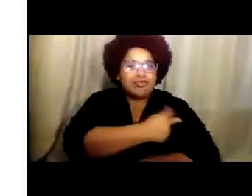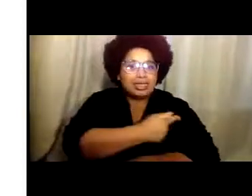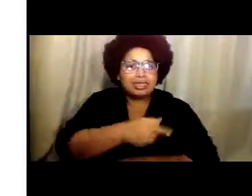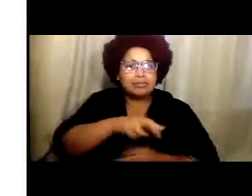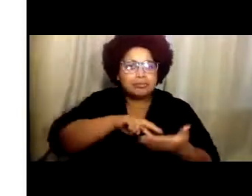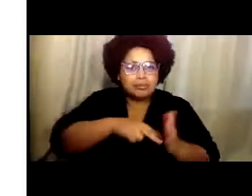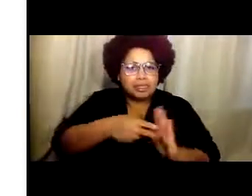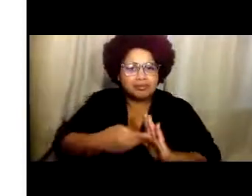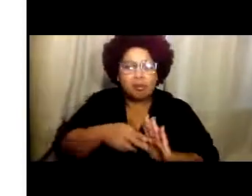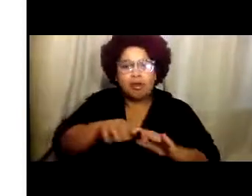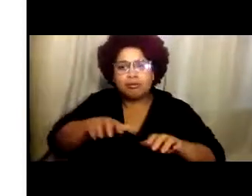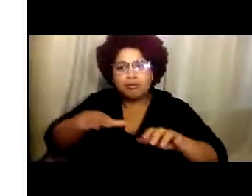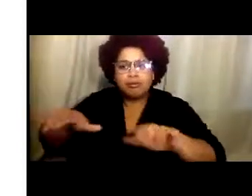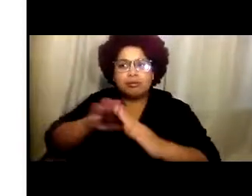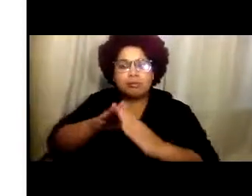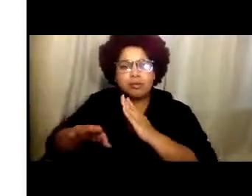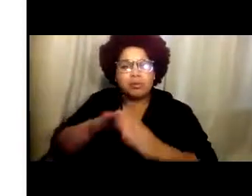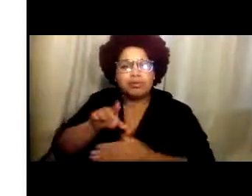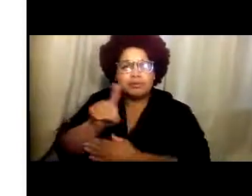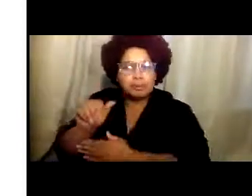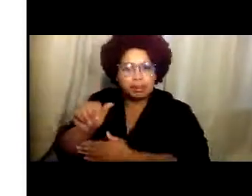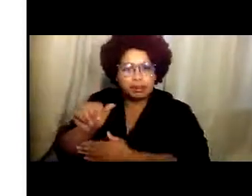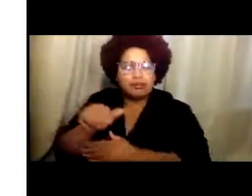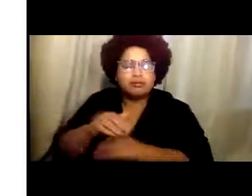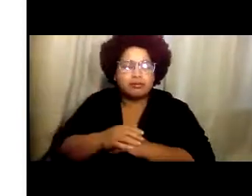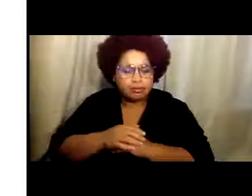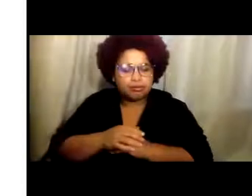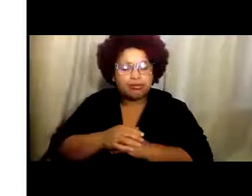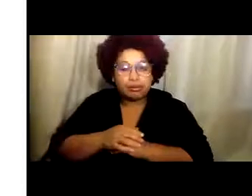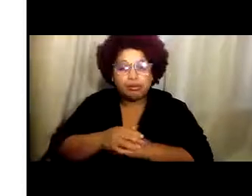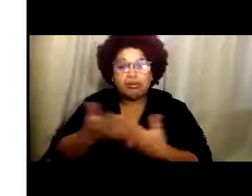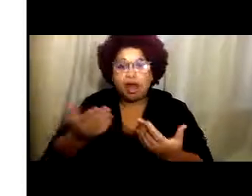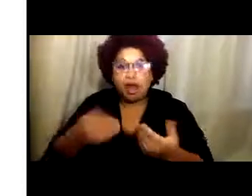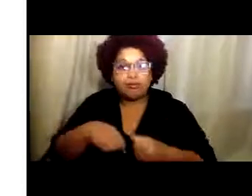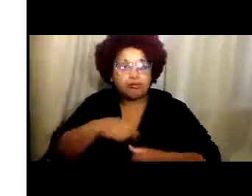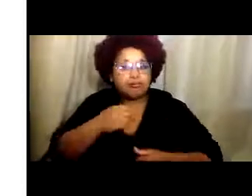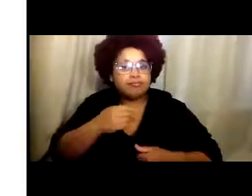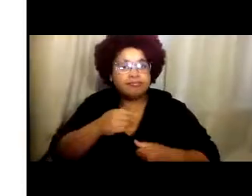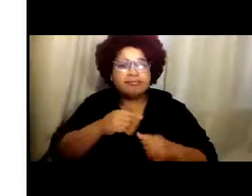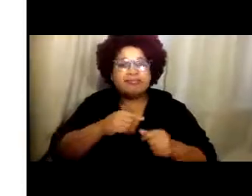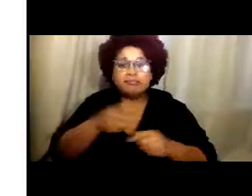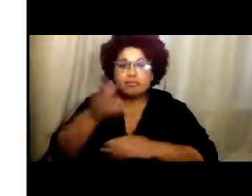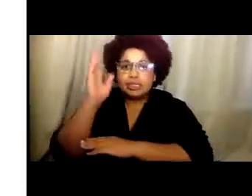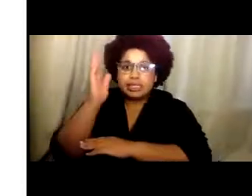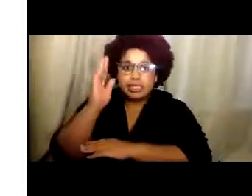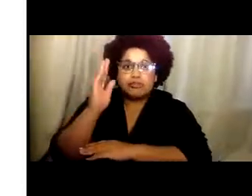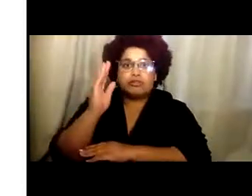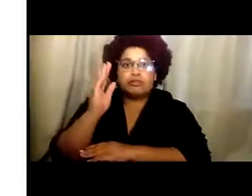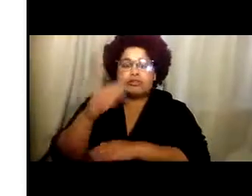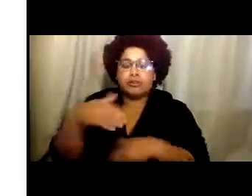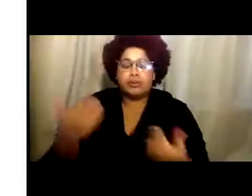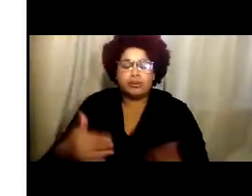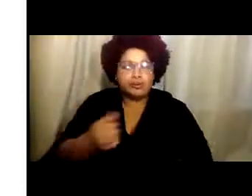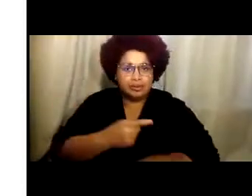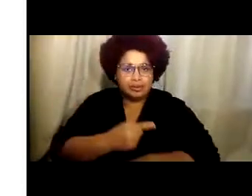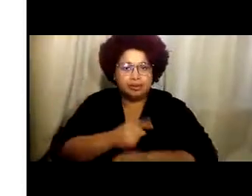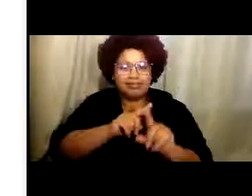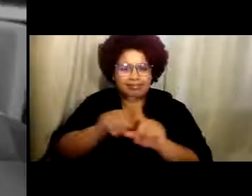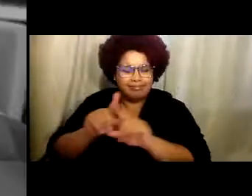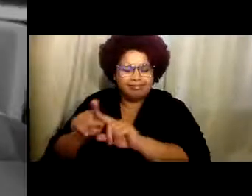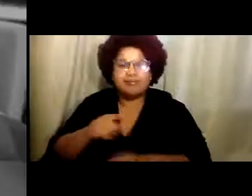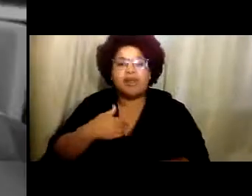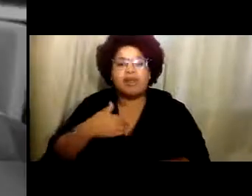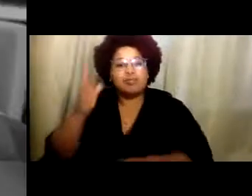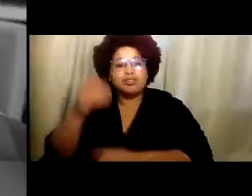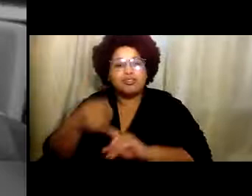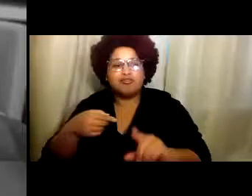the disability community. We've got a great lineup of presenters today. We will have a presentation by Dr. Ron